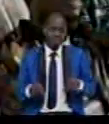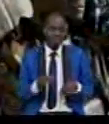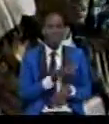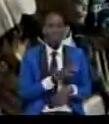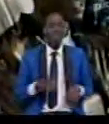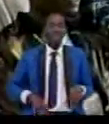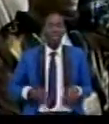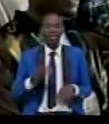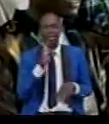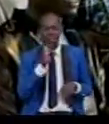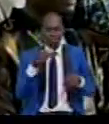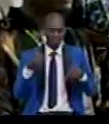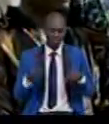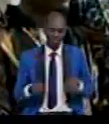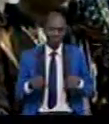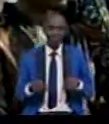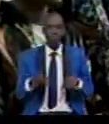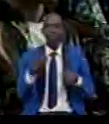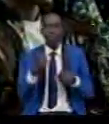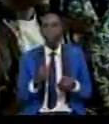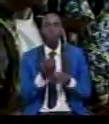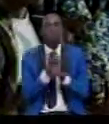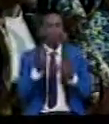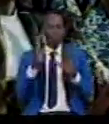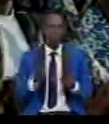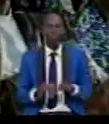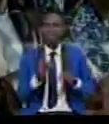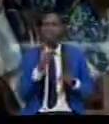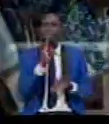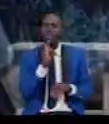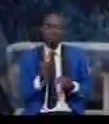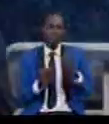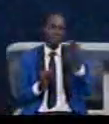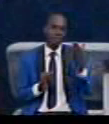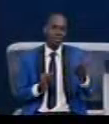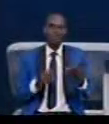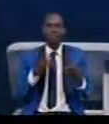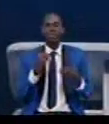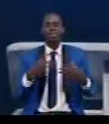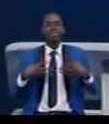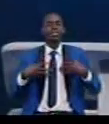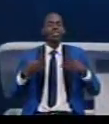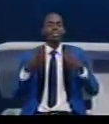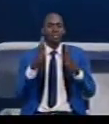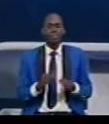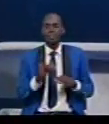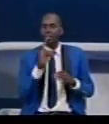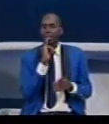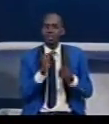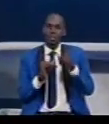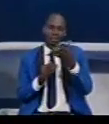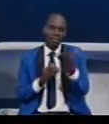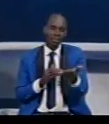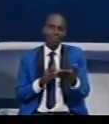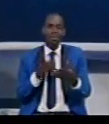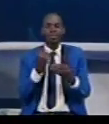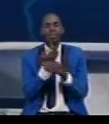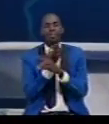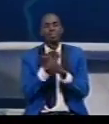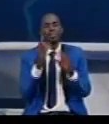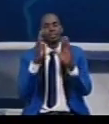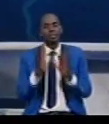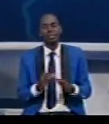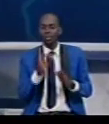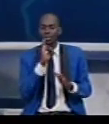there. The Savior is there. The healer is there. The deliverer is